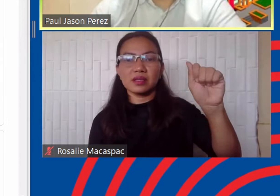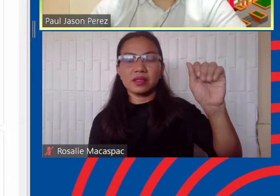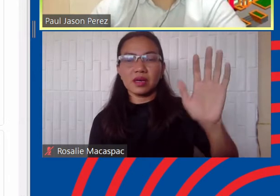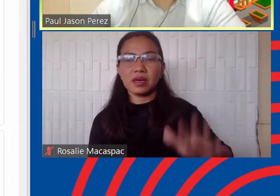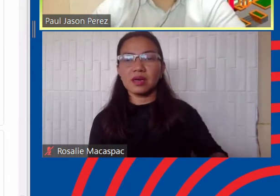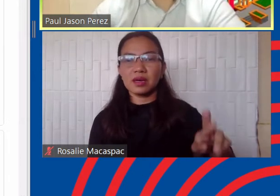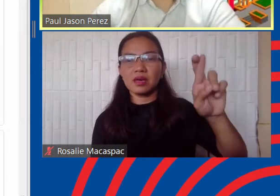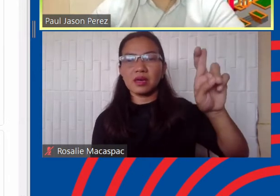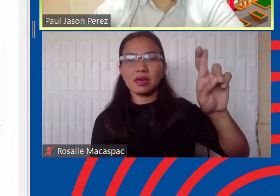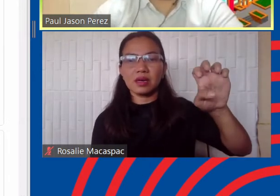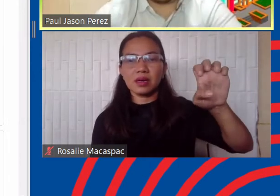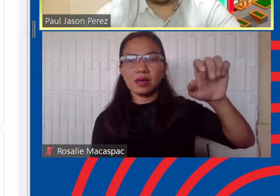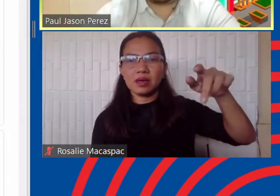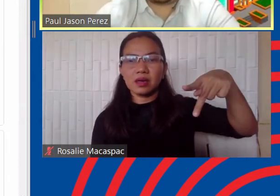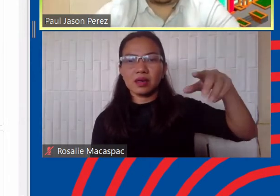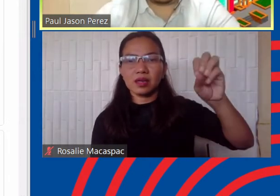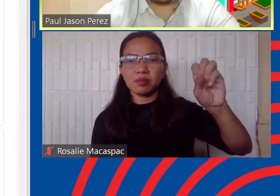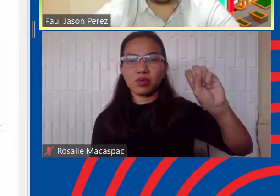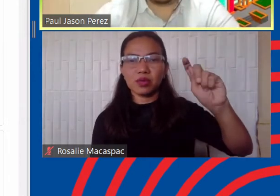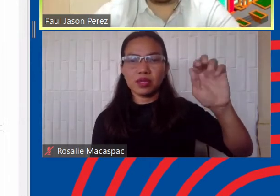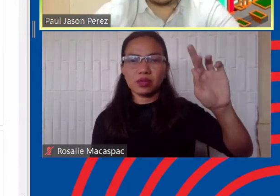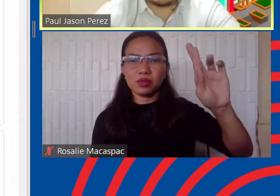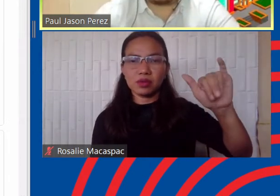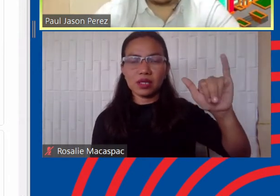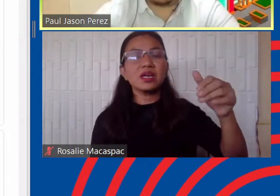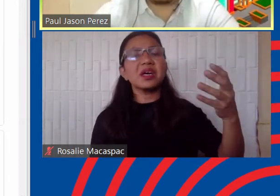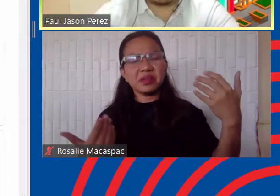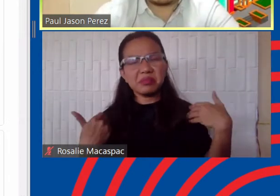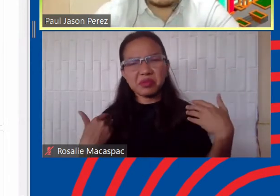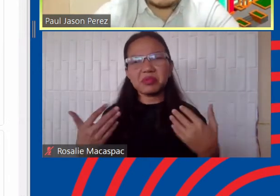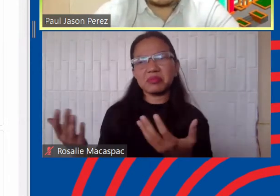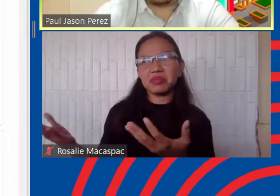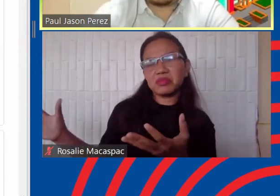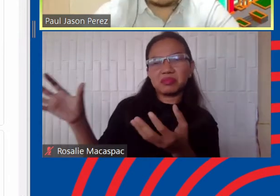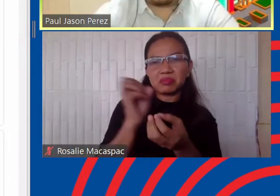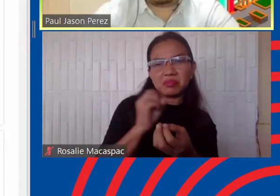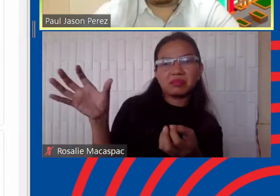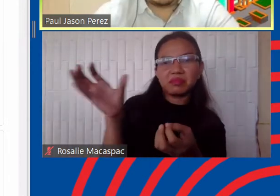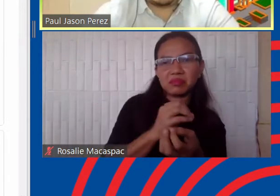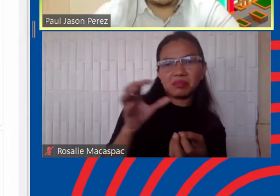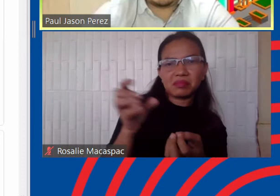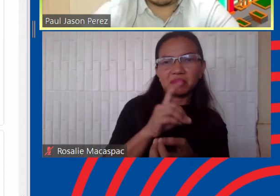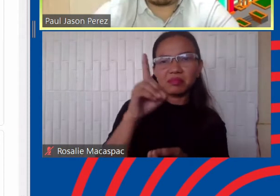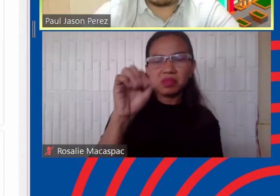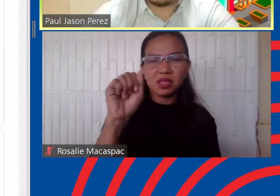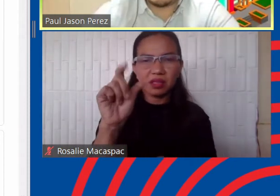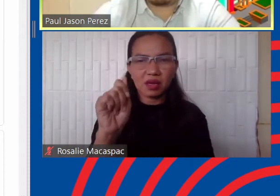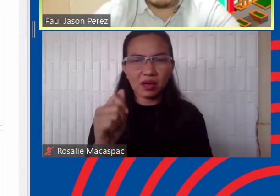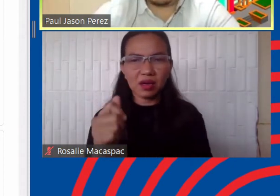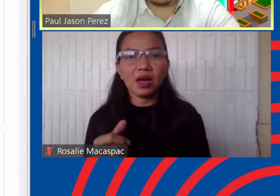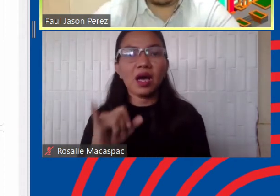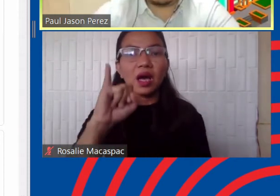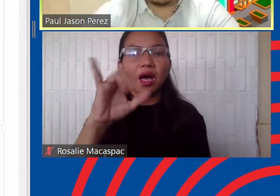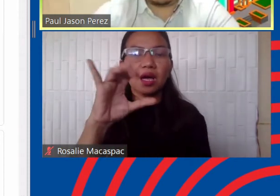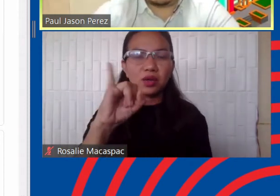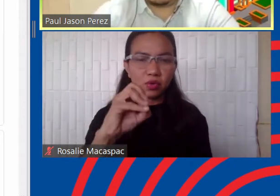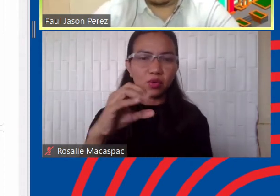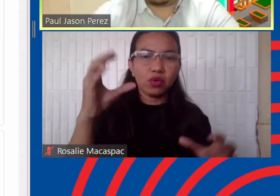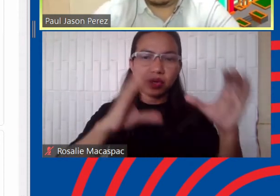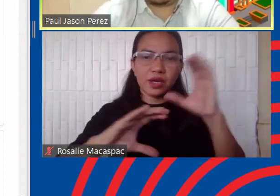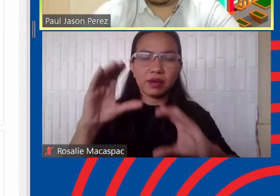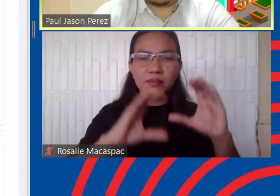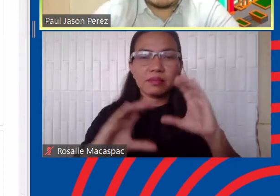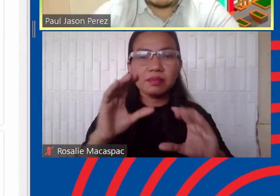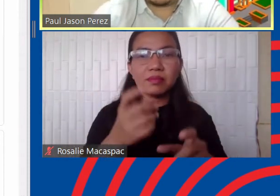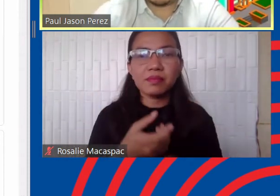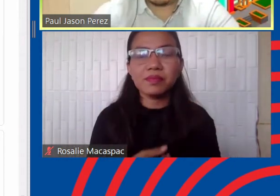repositories pa lang to. So mas marami pa kayong data. So you, for example, IOChem-BD is from Spain, and